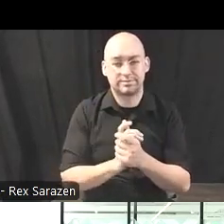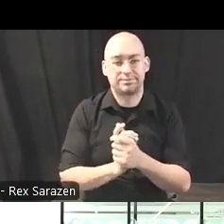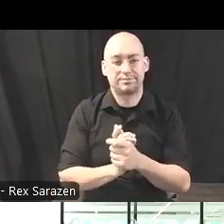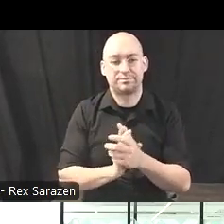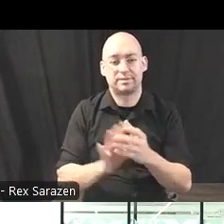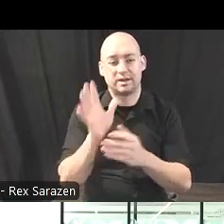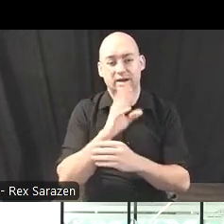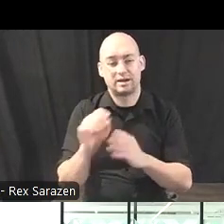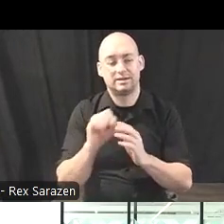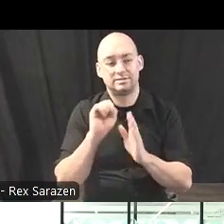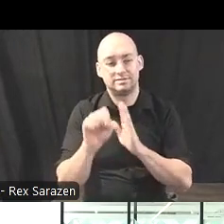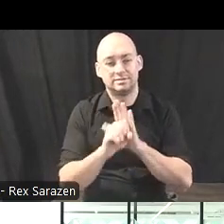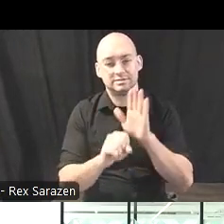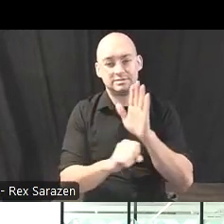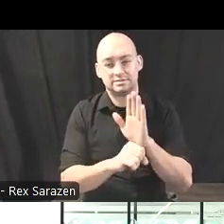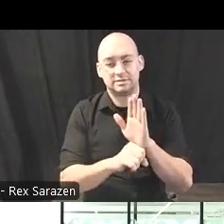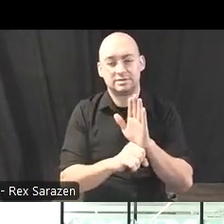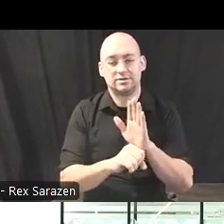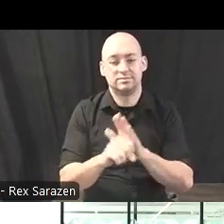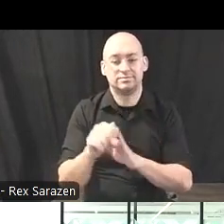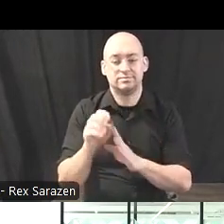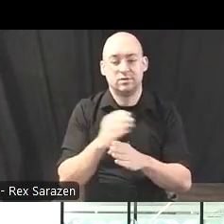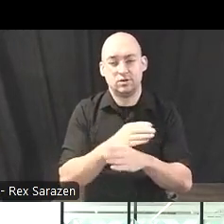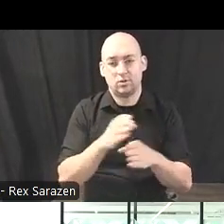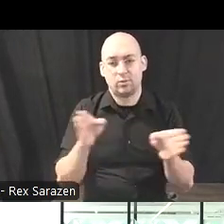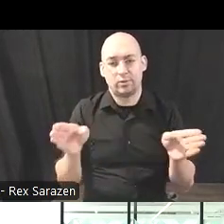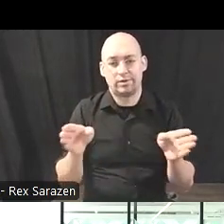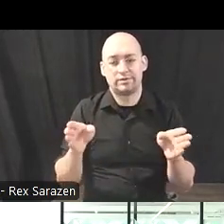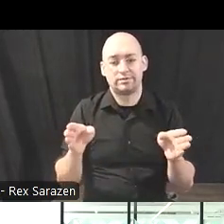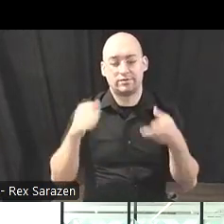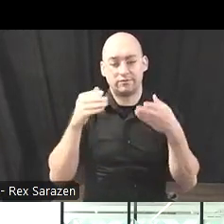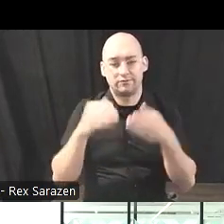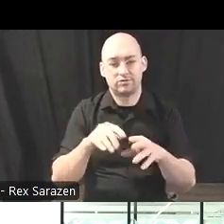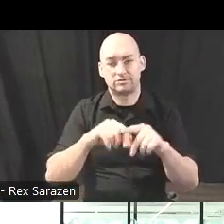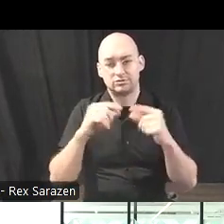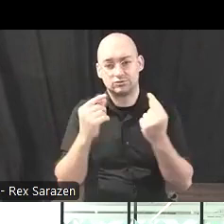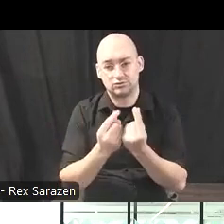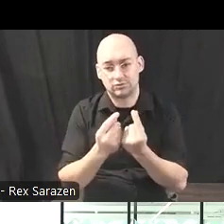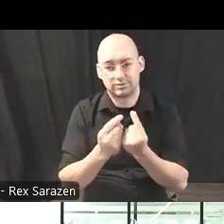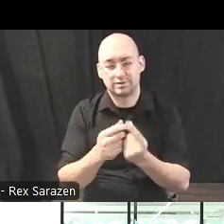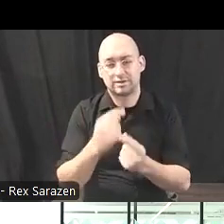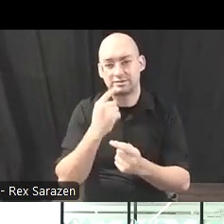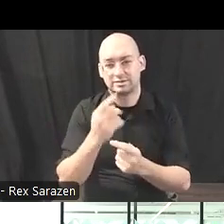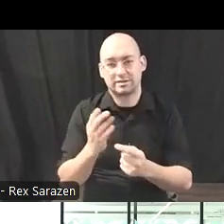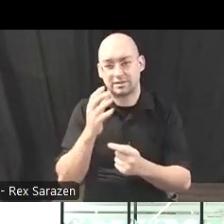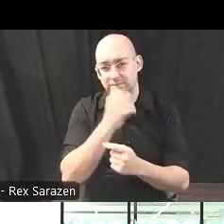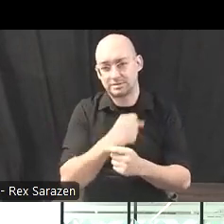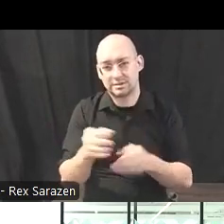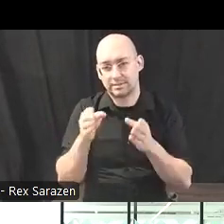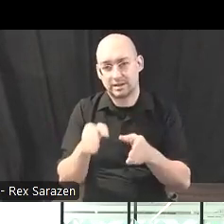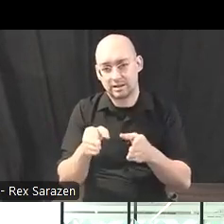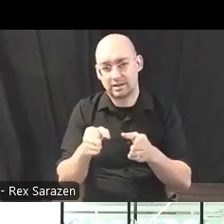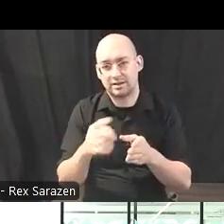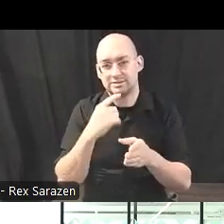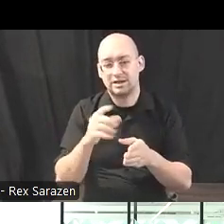survey and focus groups of this population of what we call the missing middle, what we're now going to be calling it the overlooked middle, and